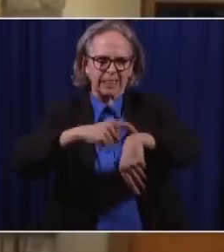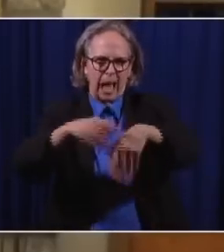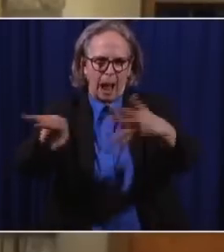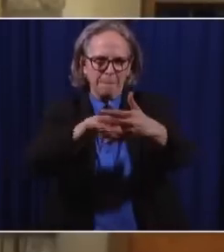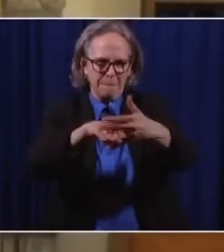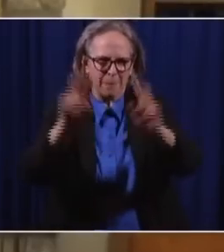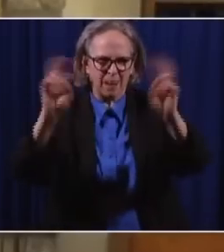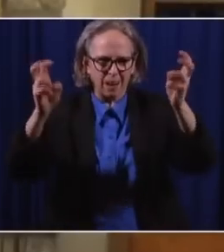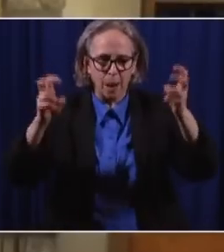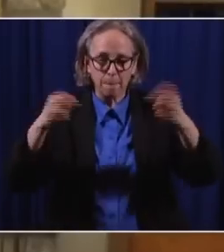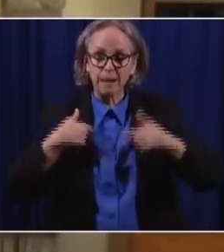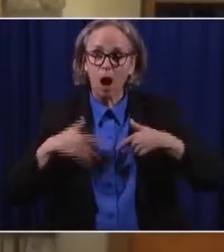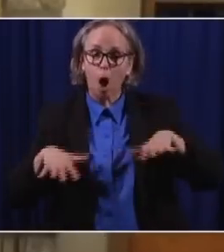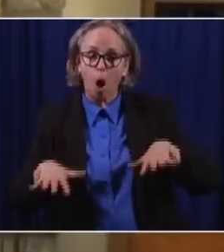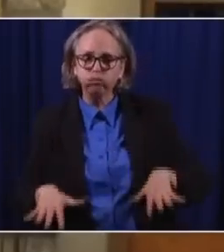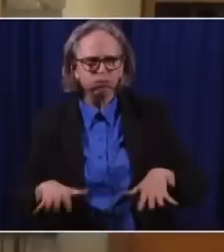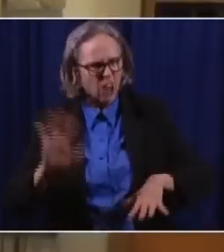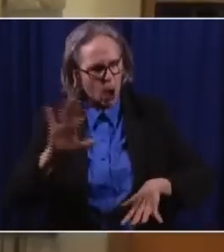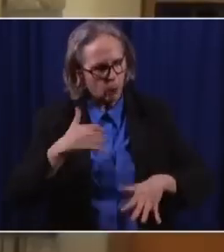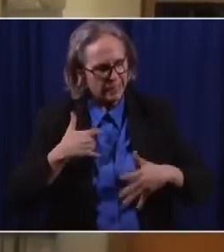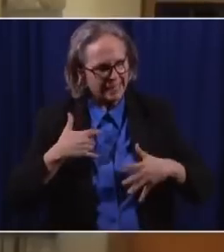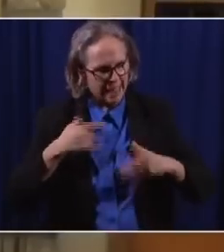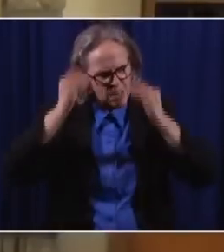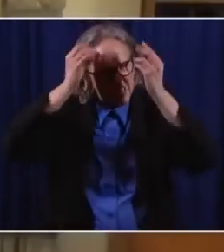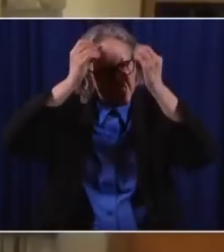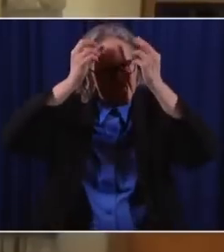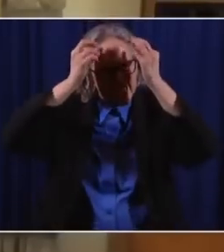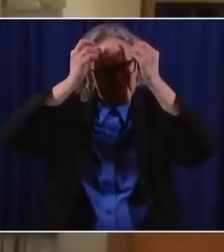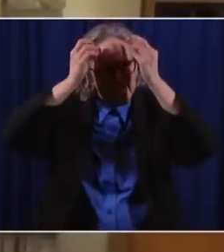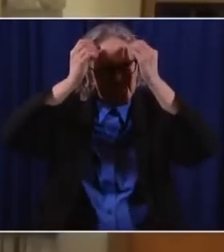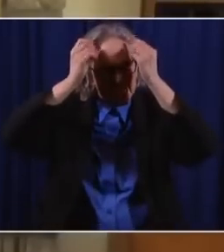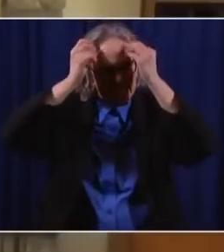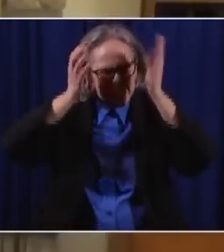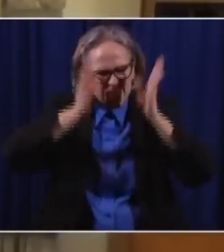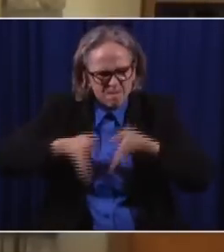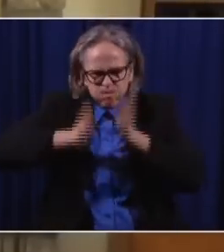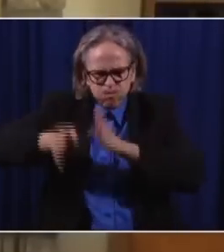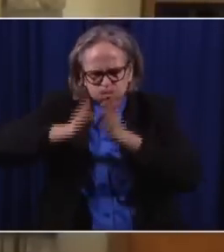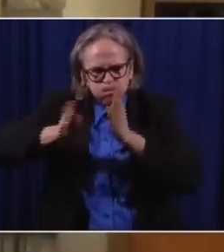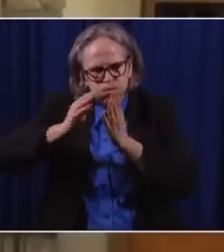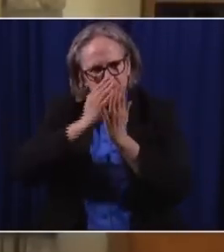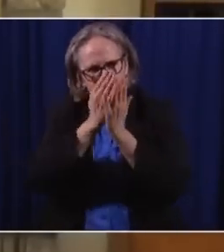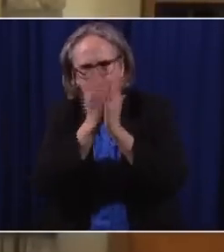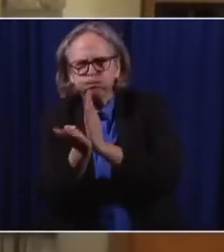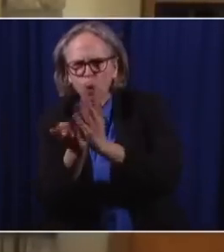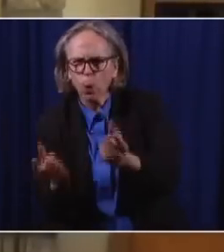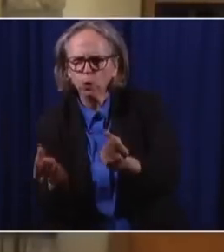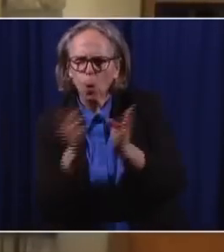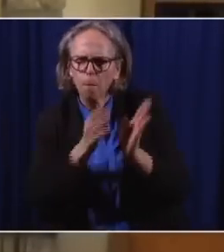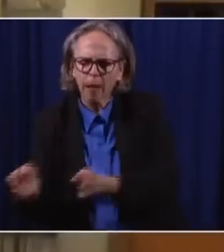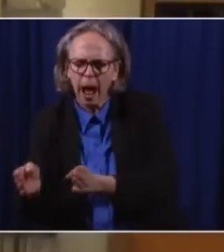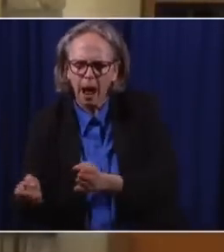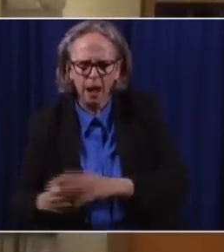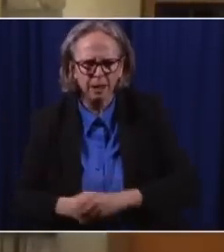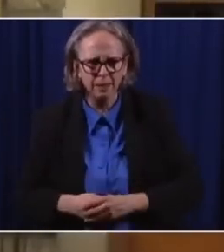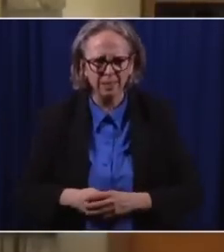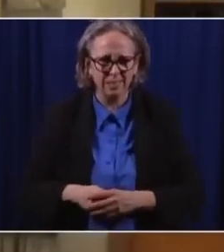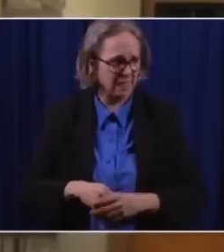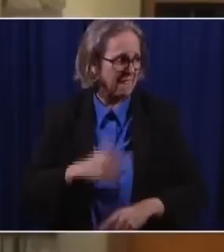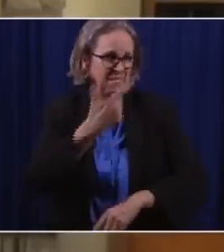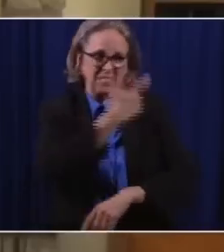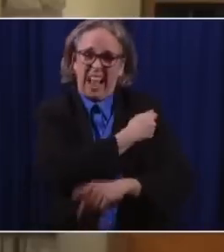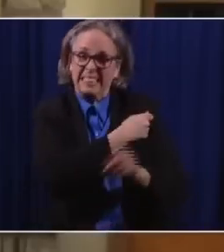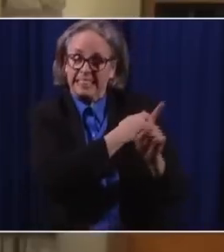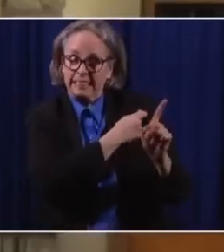though, but we're sort of halfway through. We're preparing to get a vaccine out. We're